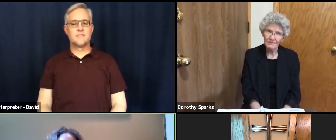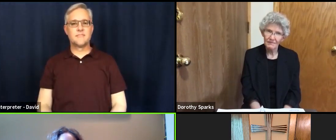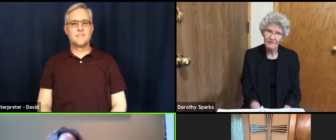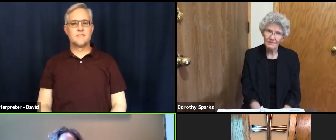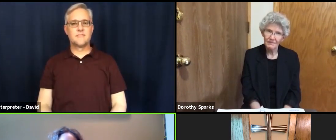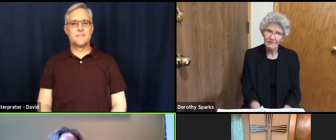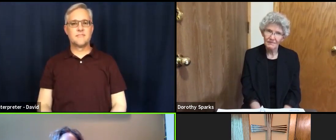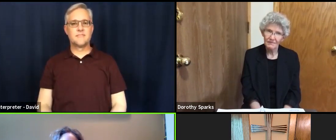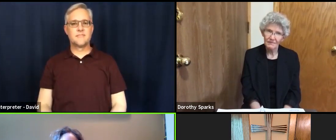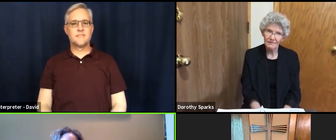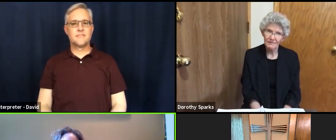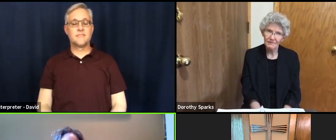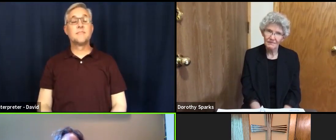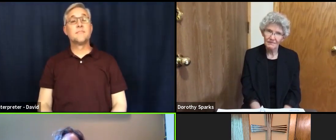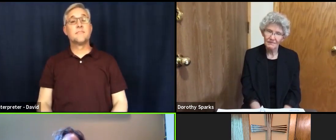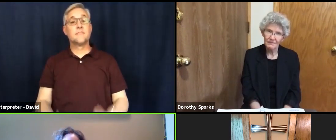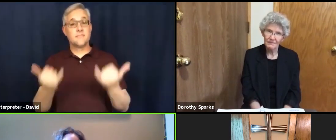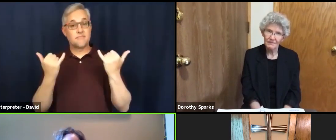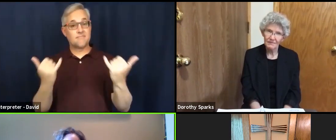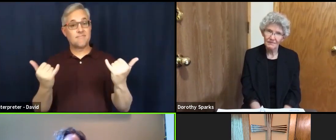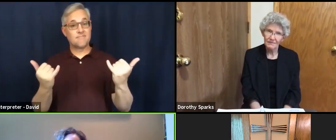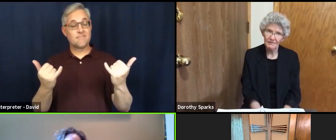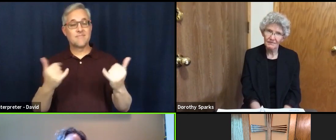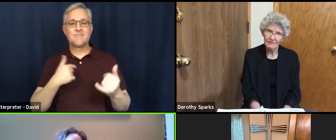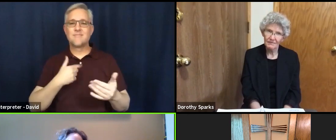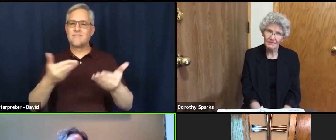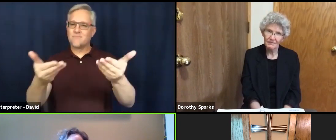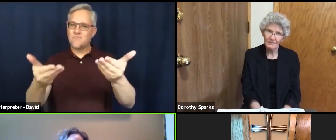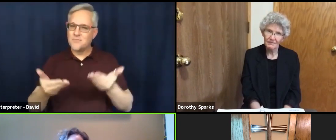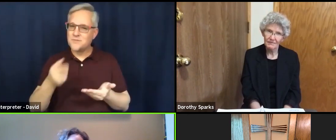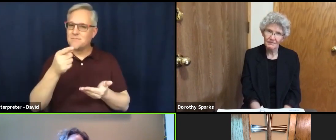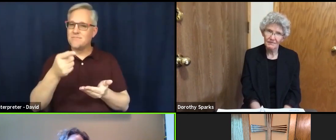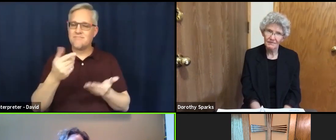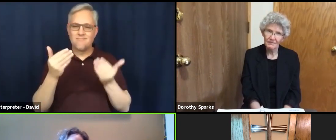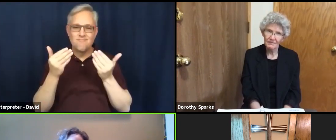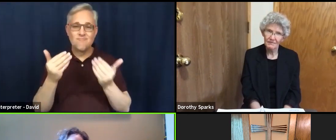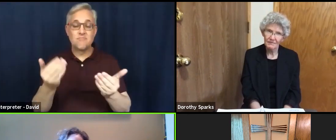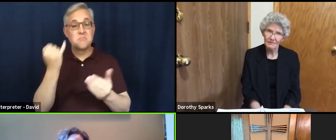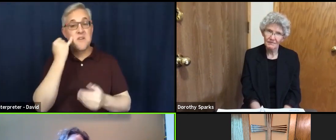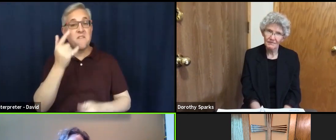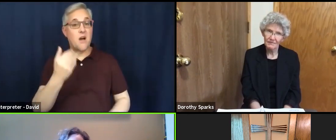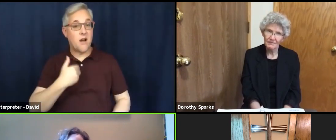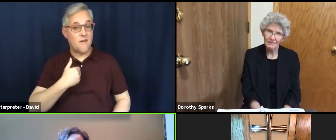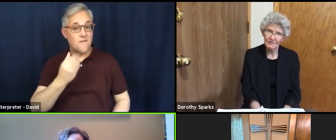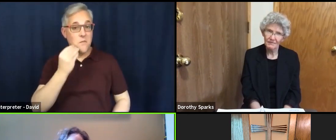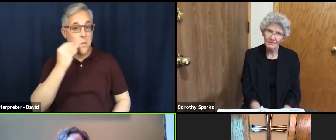So at this time, I invite you to light the candles you have in your homes.